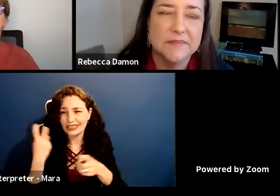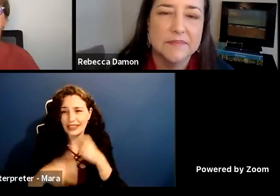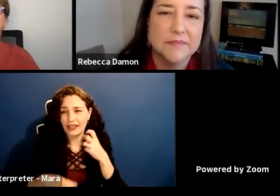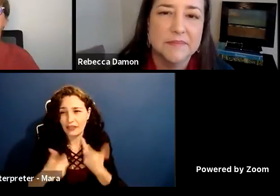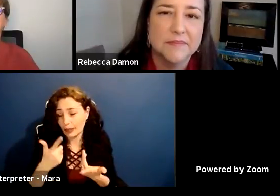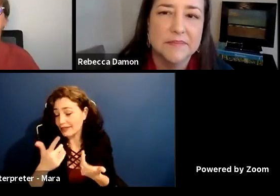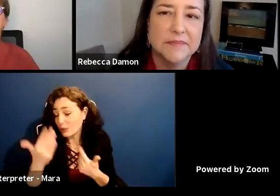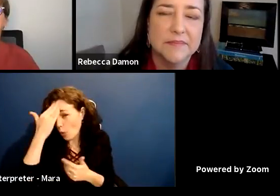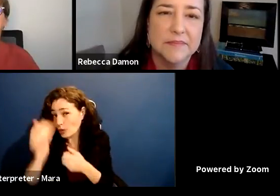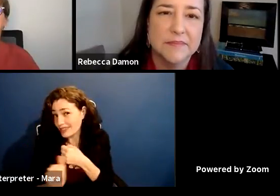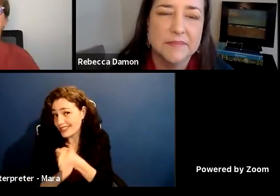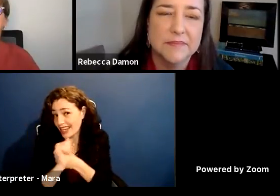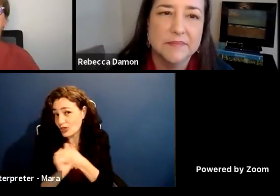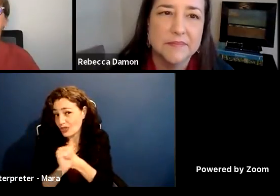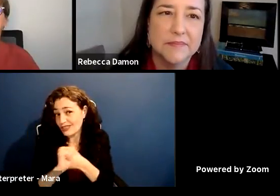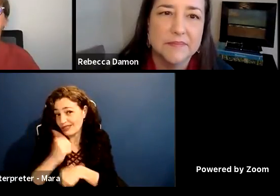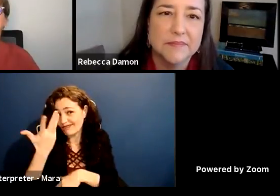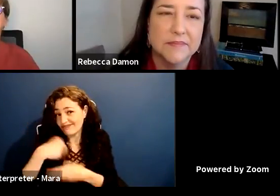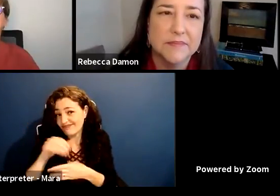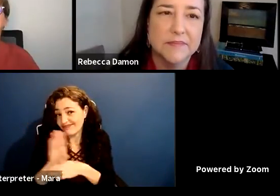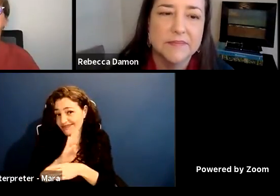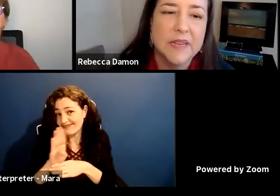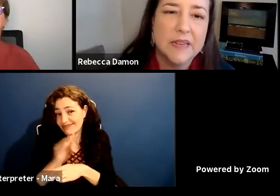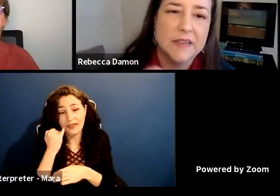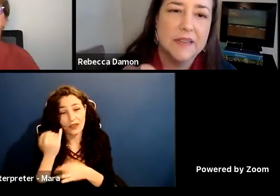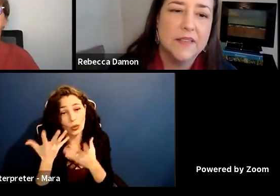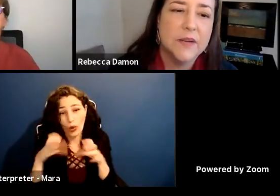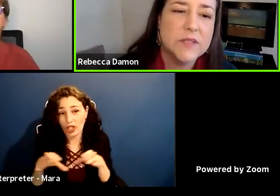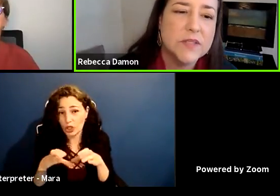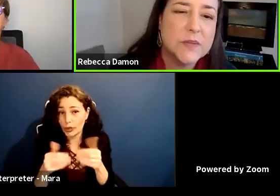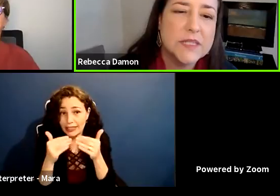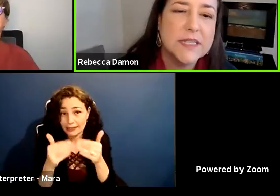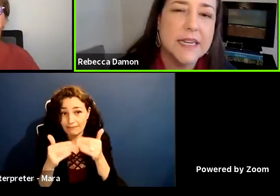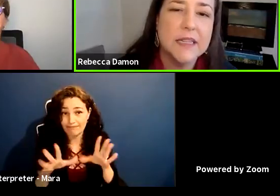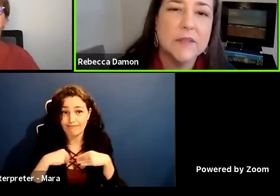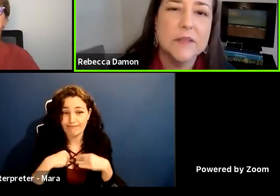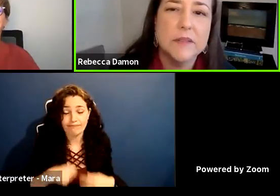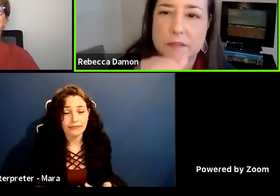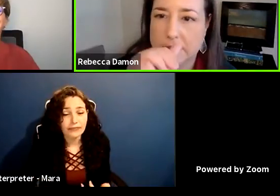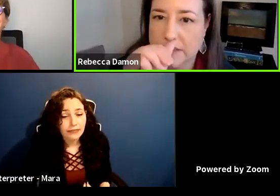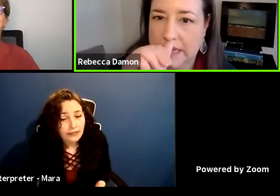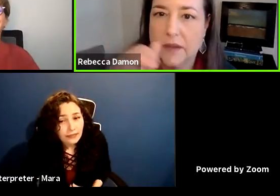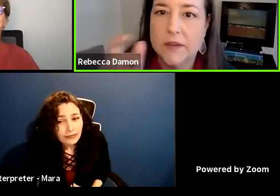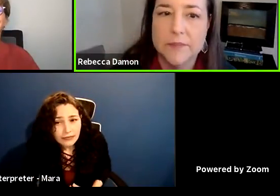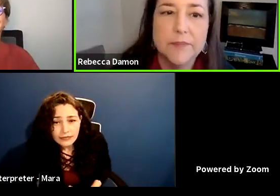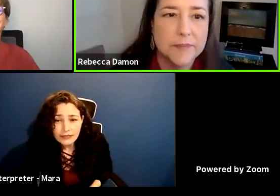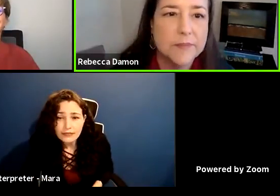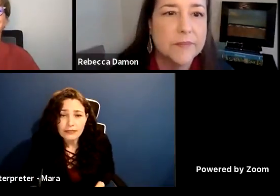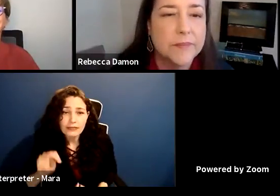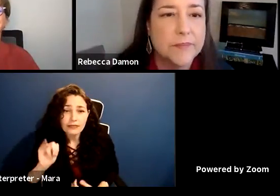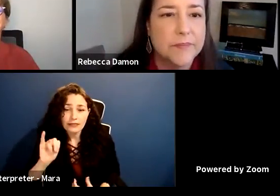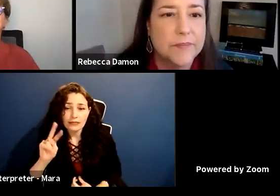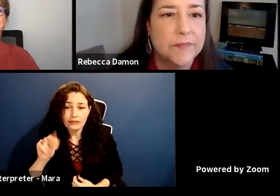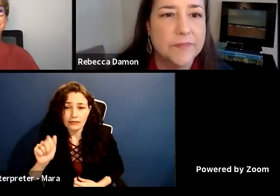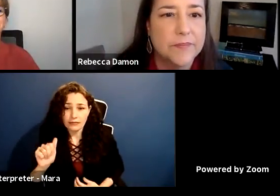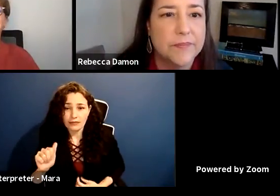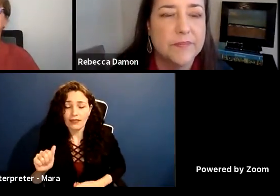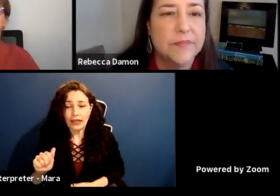want to do this, then you do it. There was also just add, as someone who was tear gas Sunday